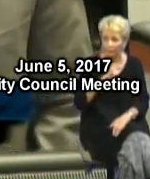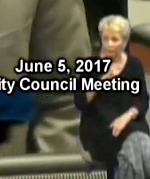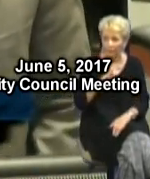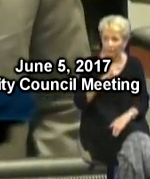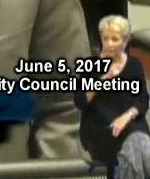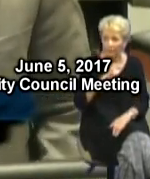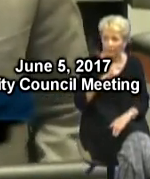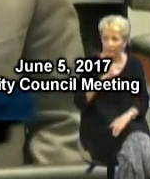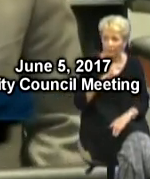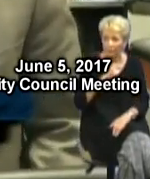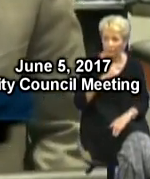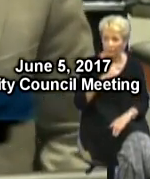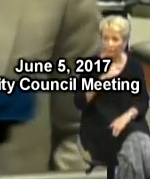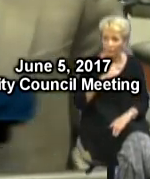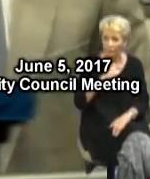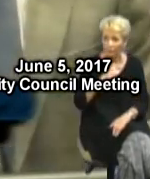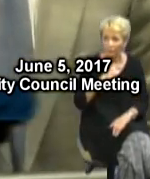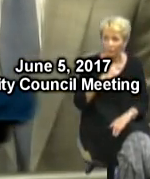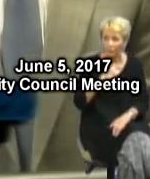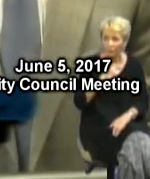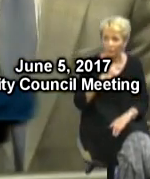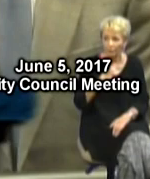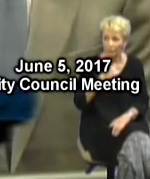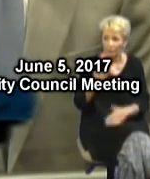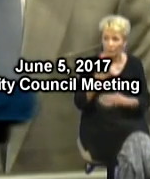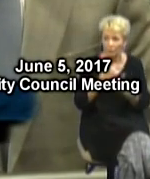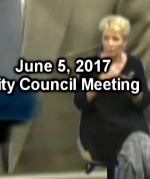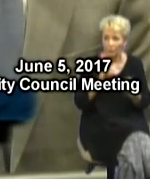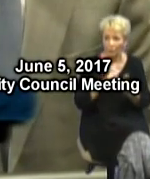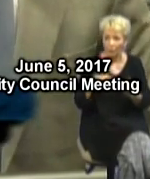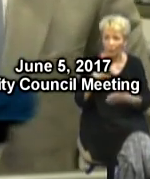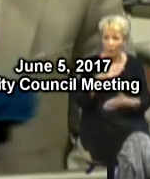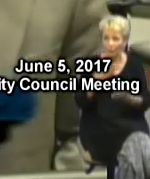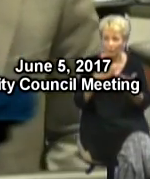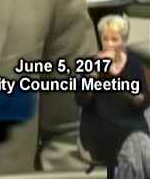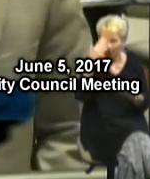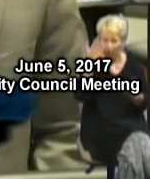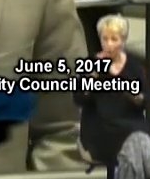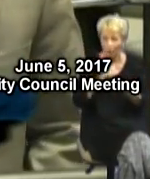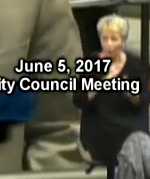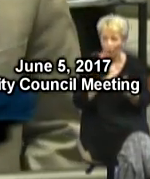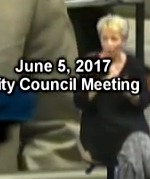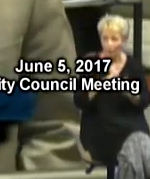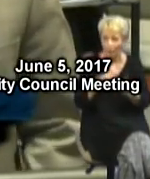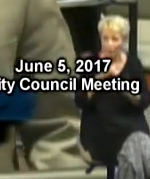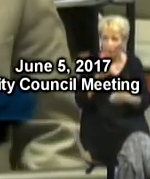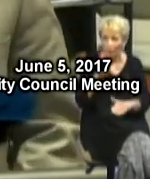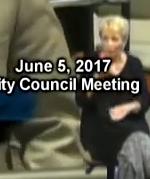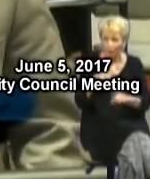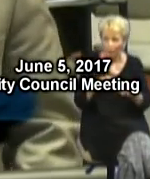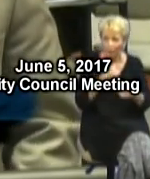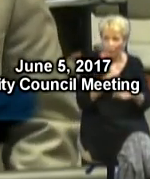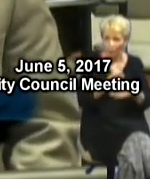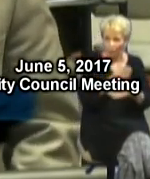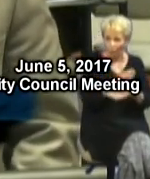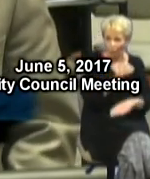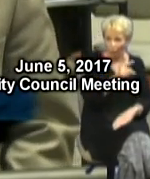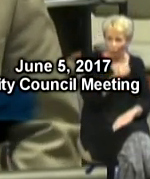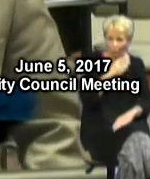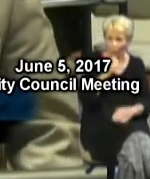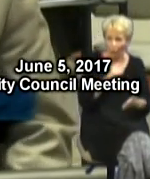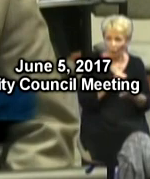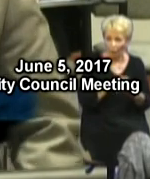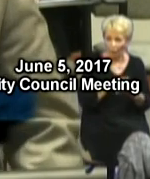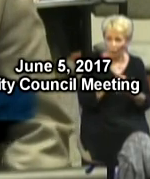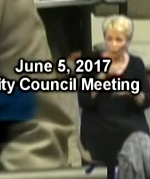of a primer on this code, just for some of those that may not know, but the former code was